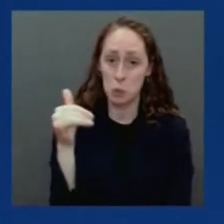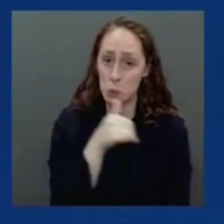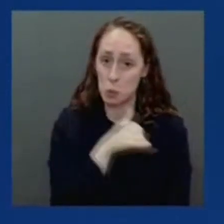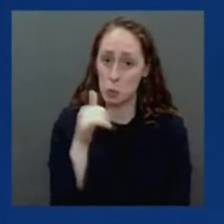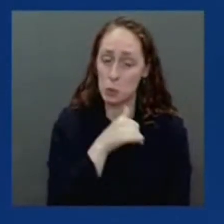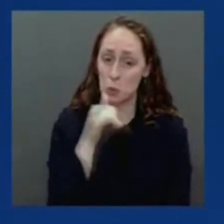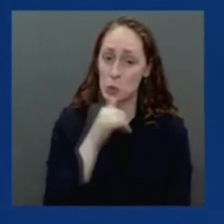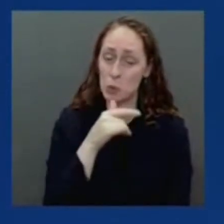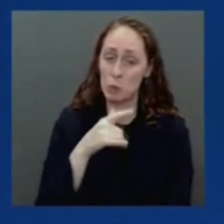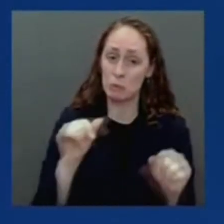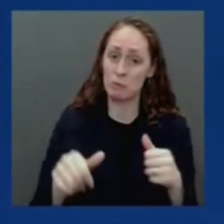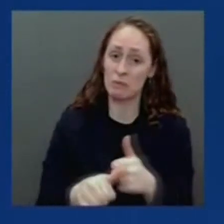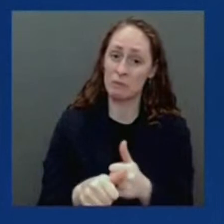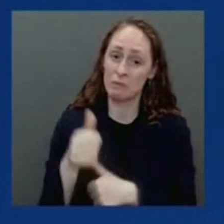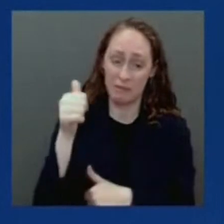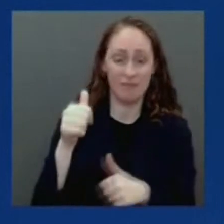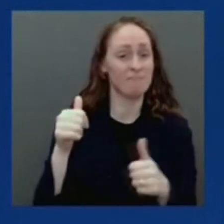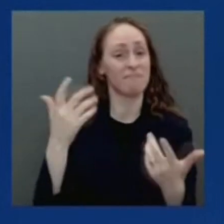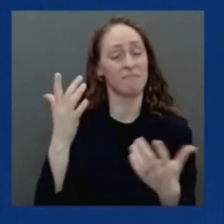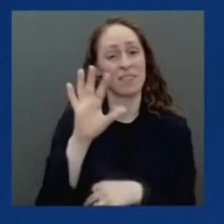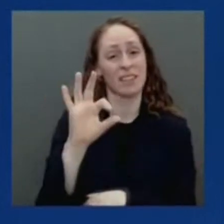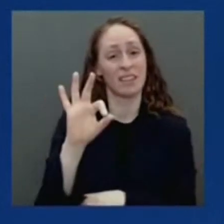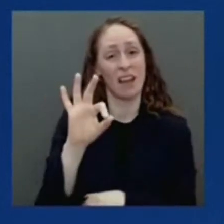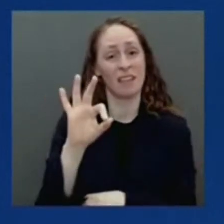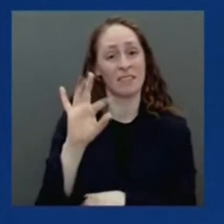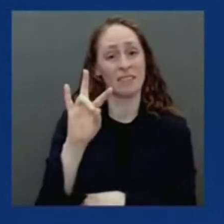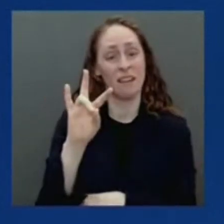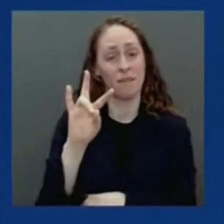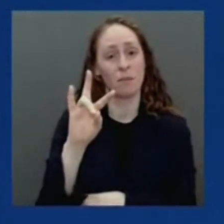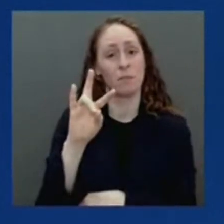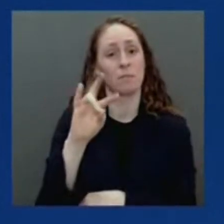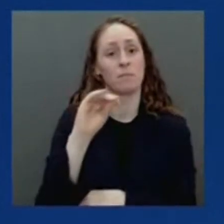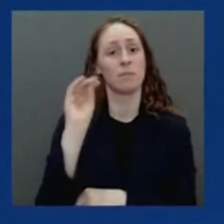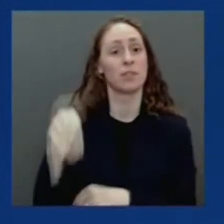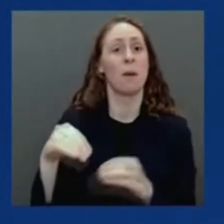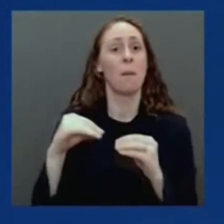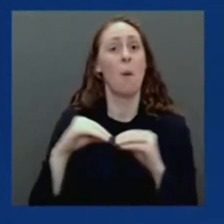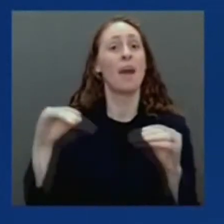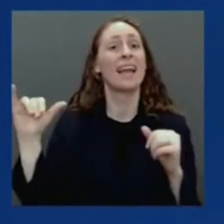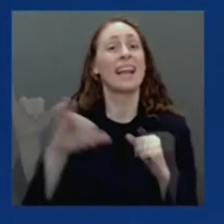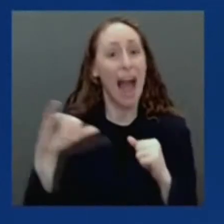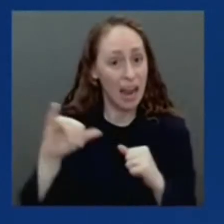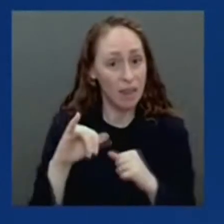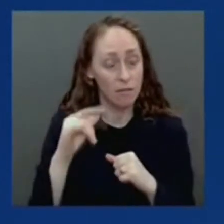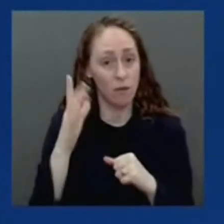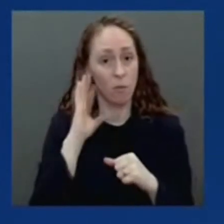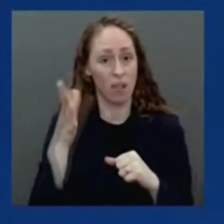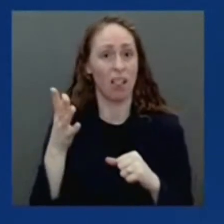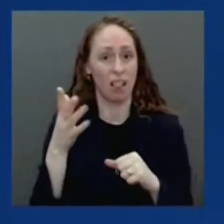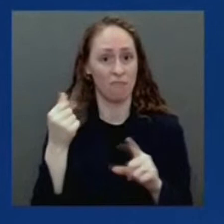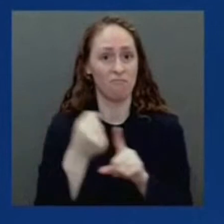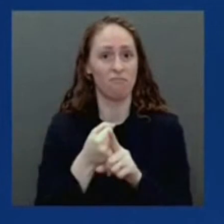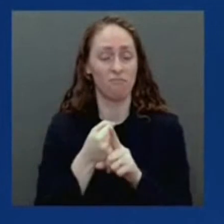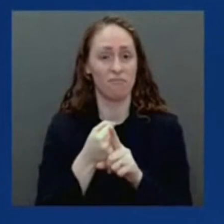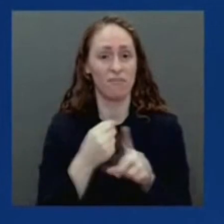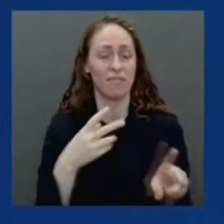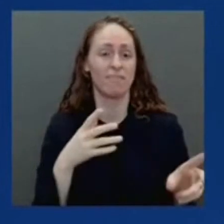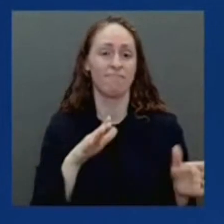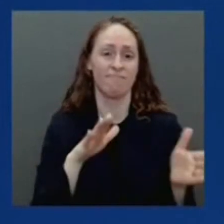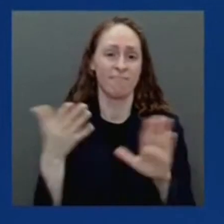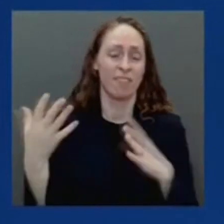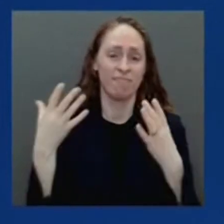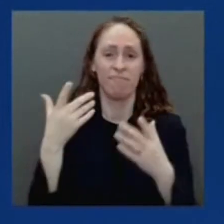from CDC's COVIDNet hospital surveillance network to further show how essential vaccination and boosting is